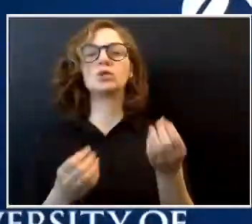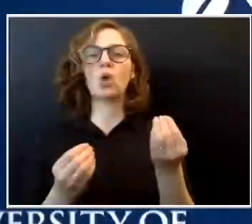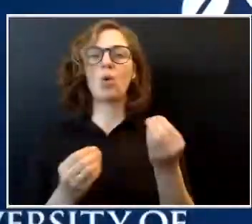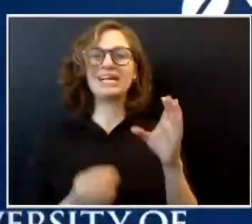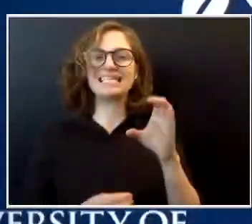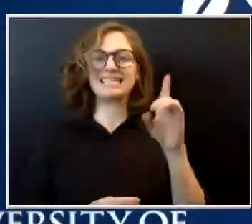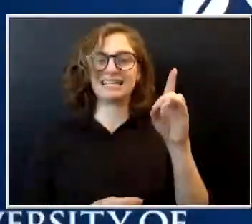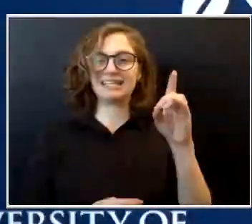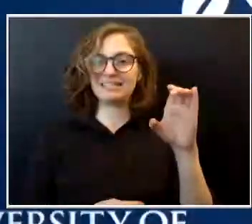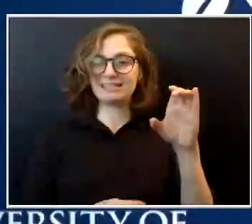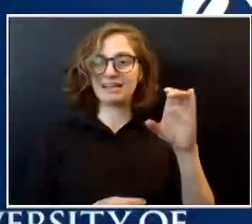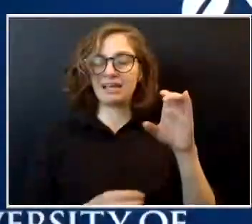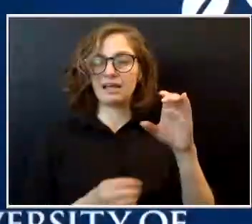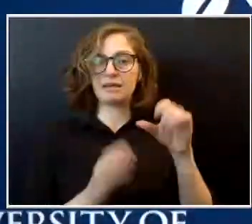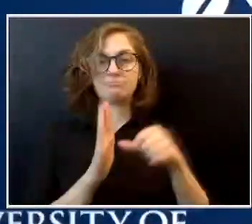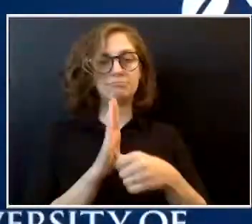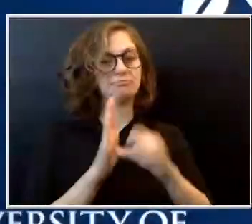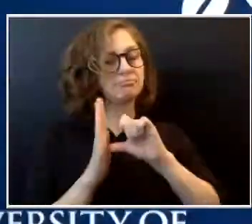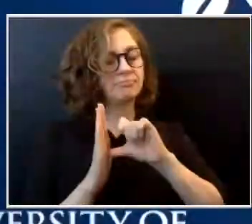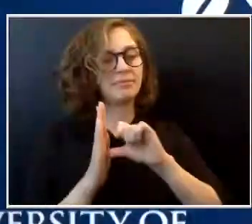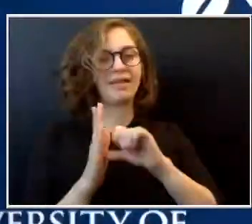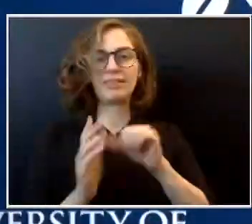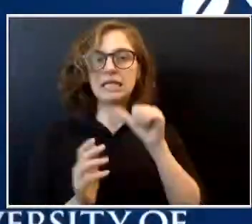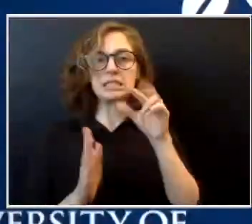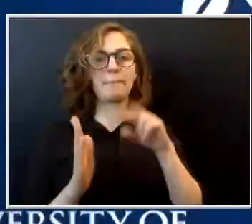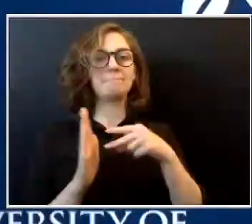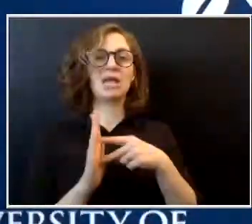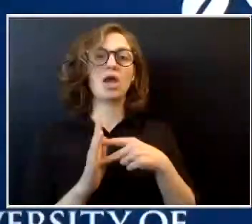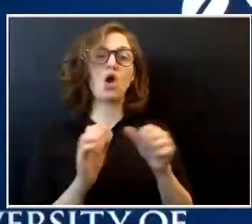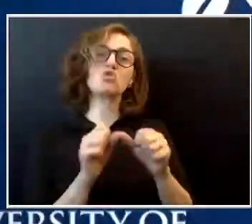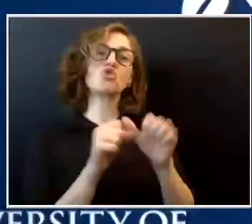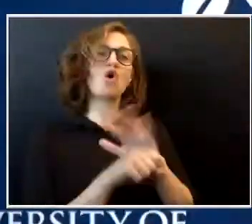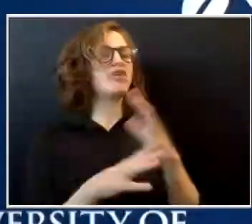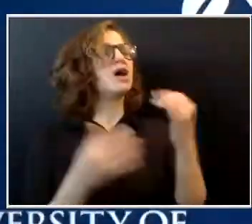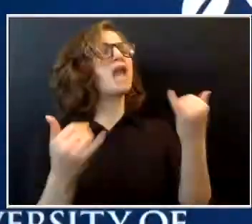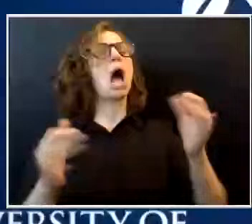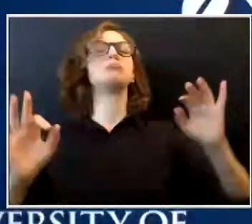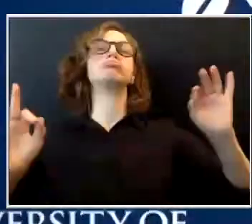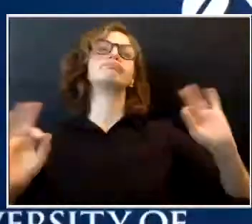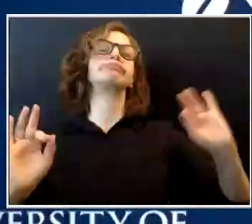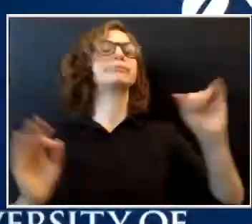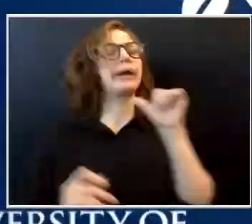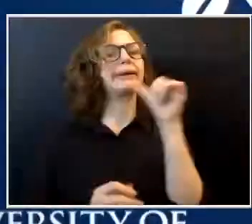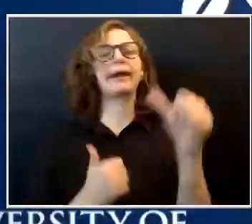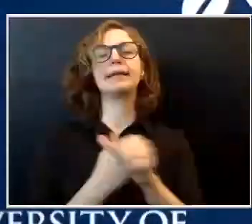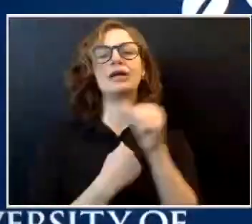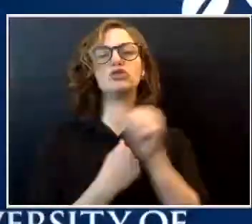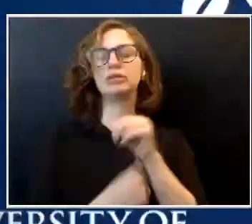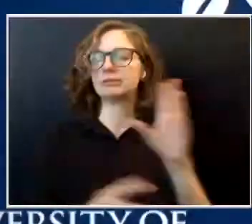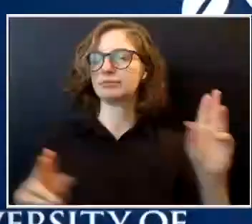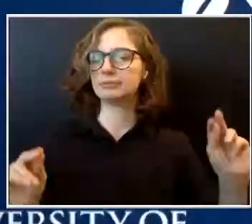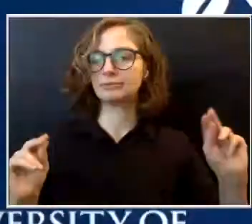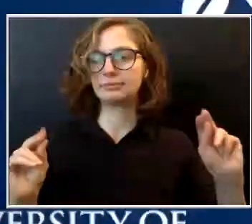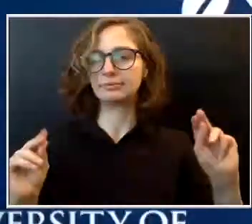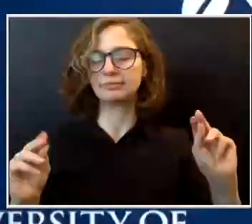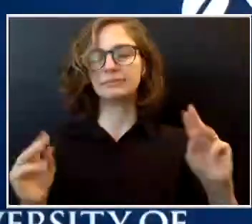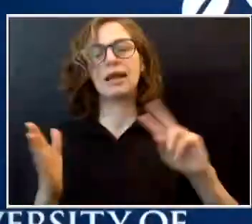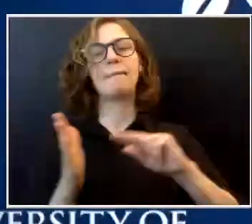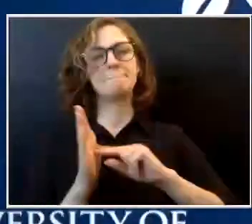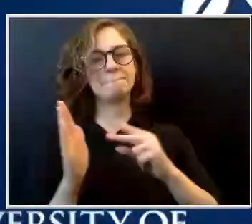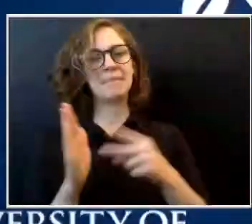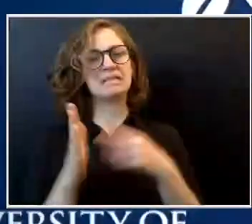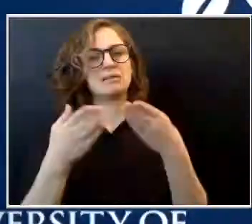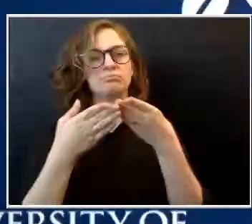mean that COVID is any less dangerous. This means that overall the chances